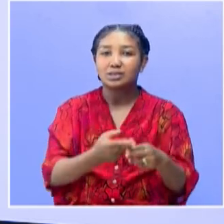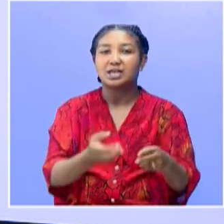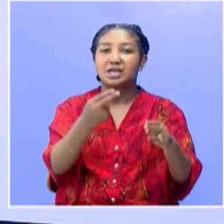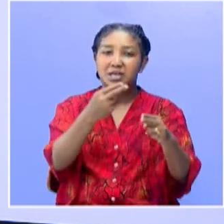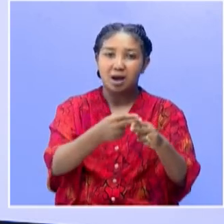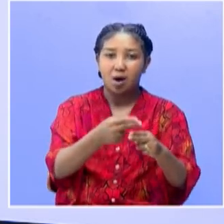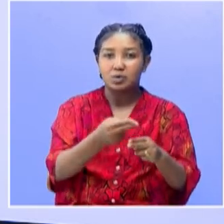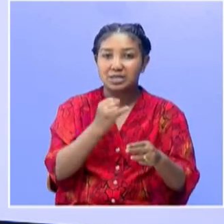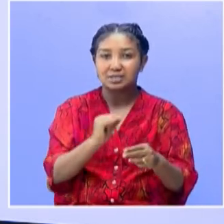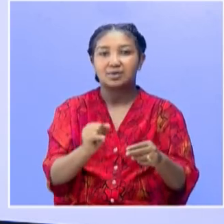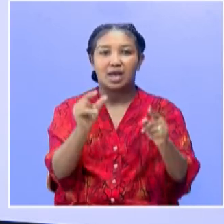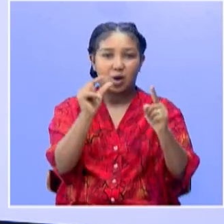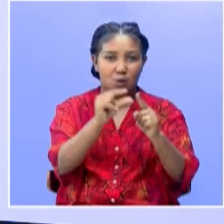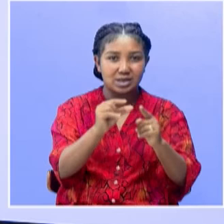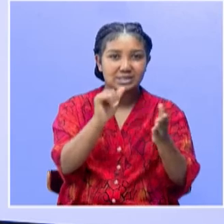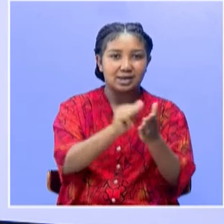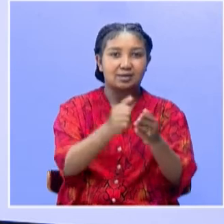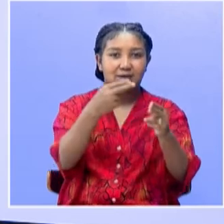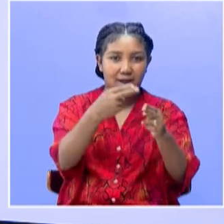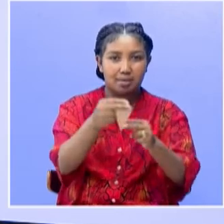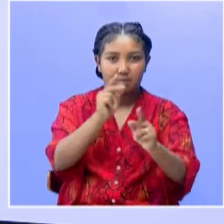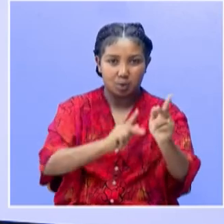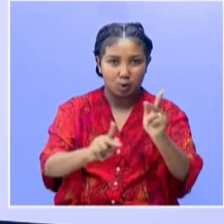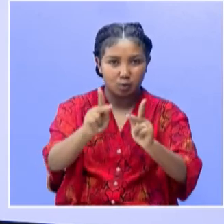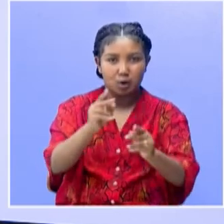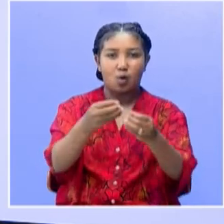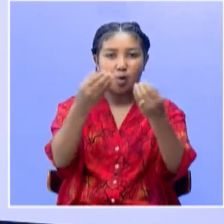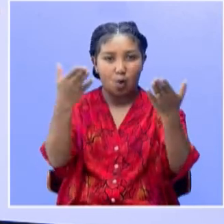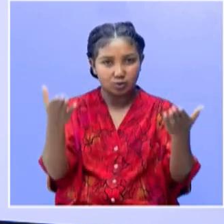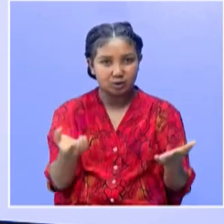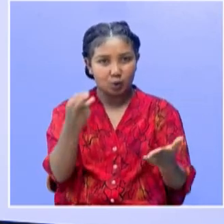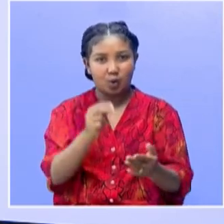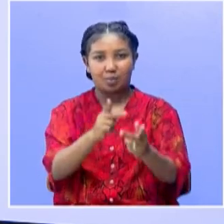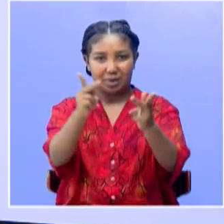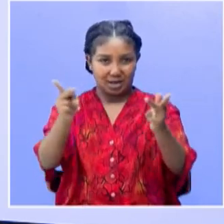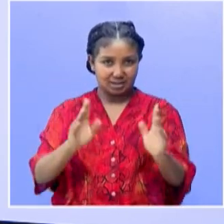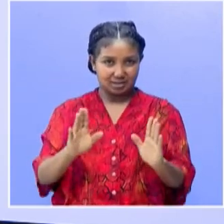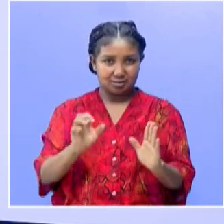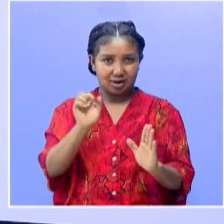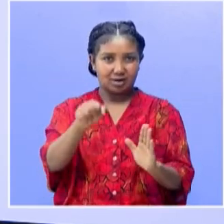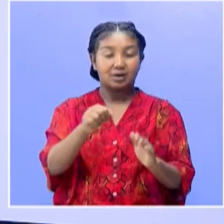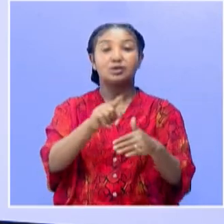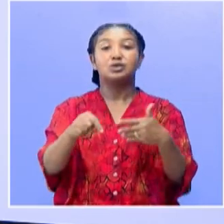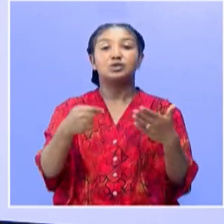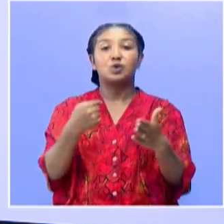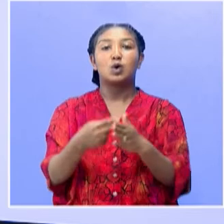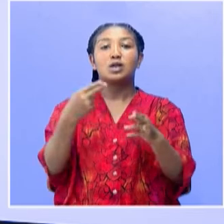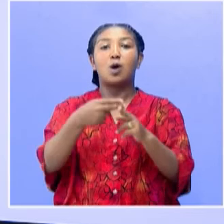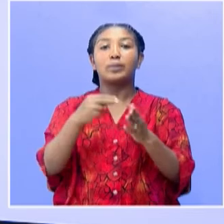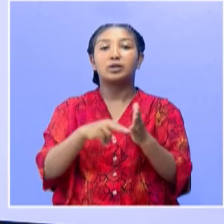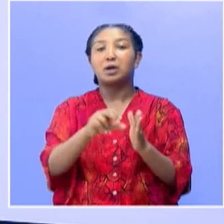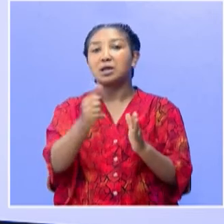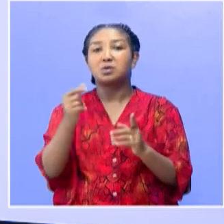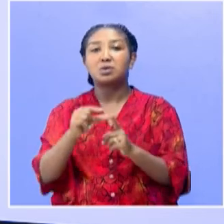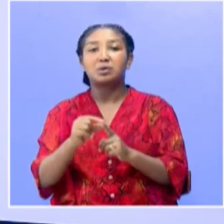A noun is what? A word that names people, objects, or places. Yes? So, a noun means, in